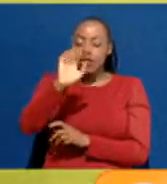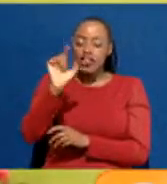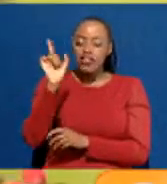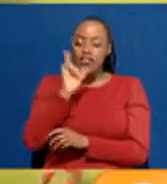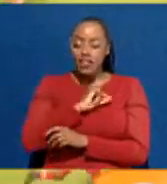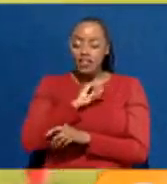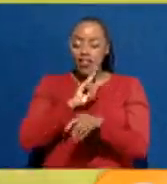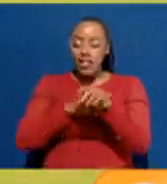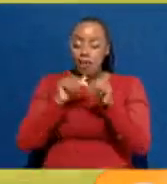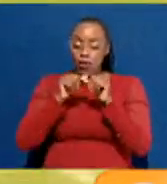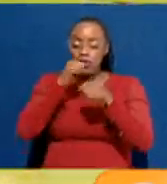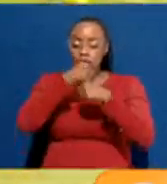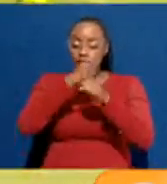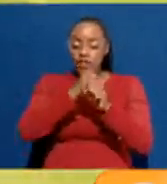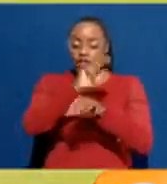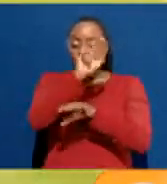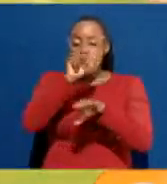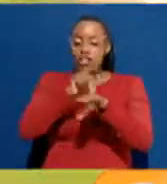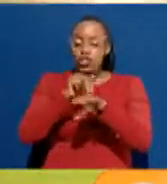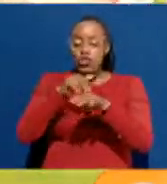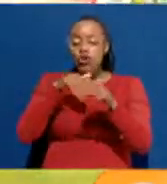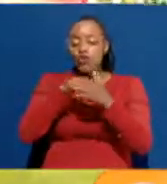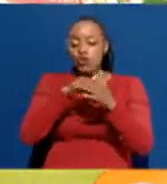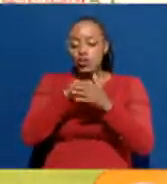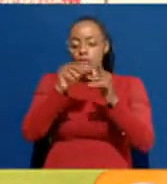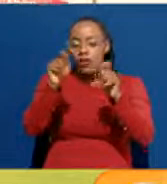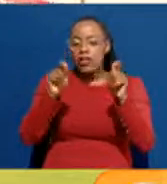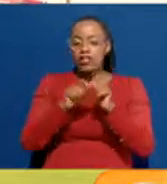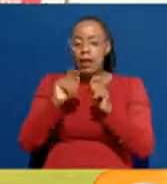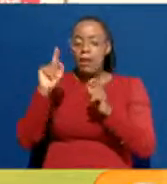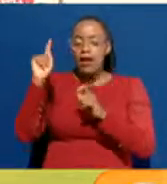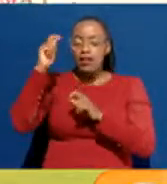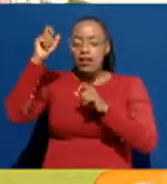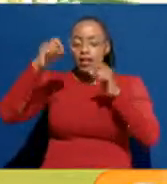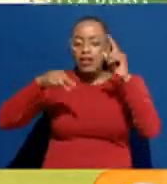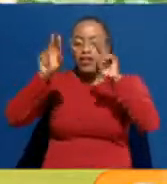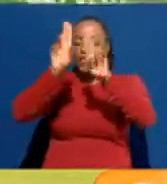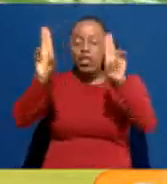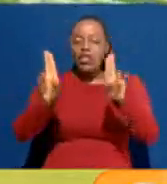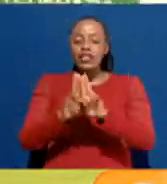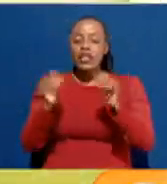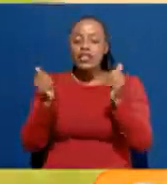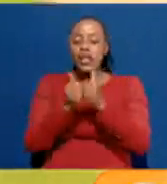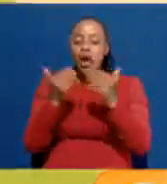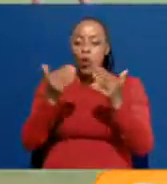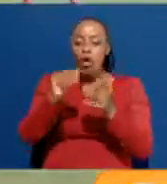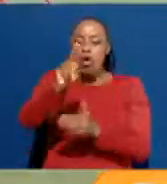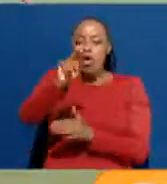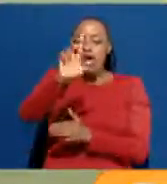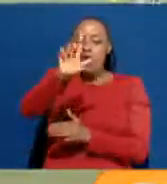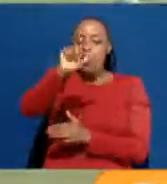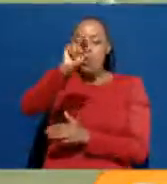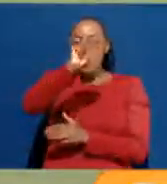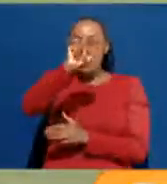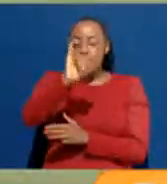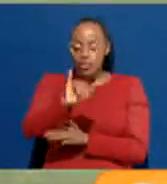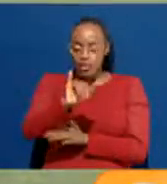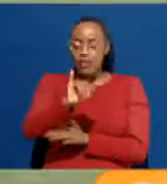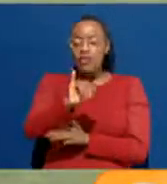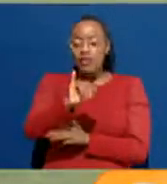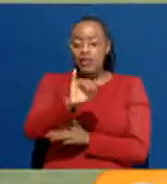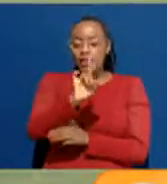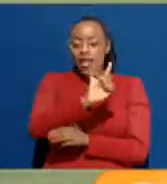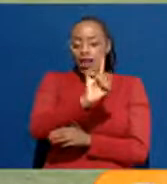are ongoing, national football team the Harambee Stars will play their international matches at the Ulinzi Sports Complex in Nairobi